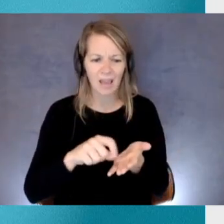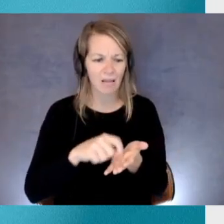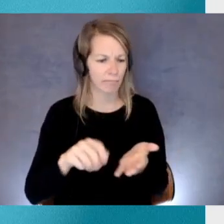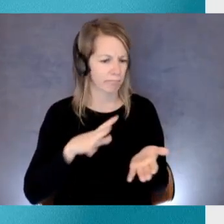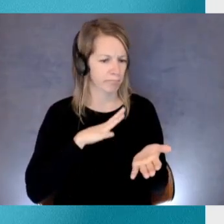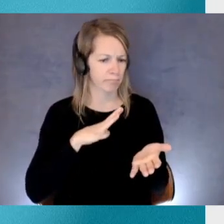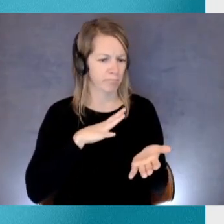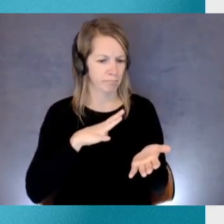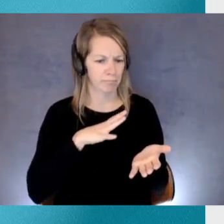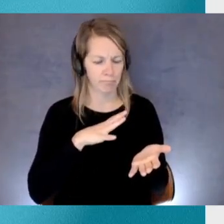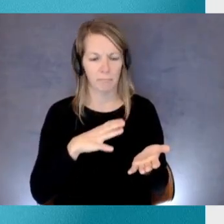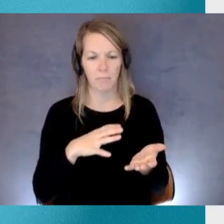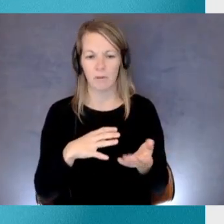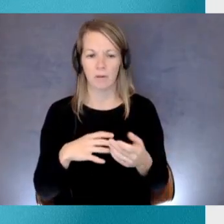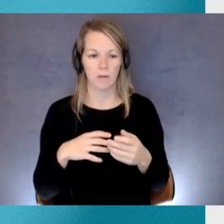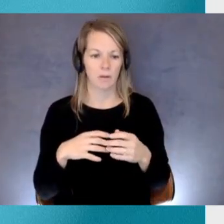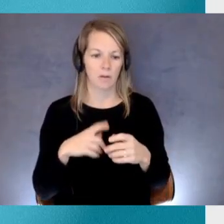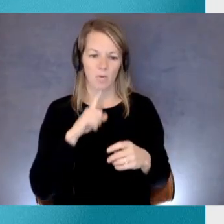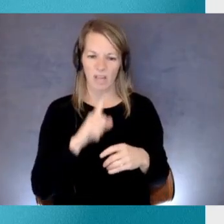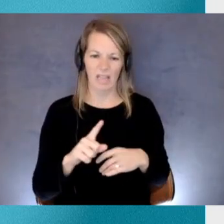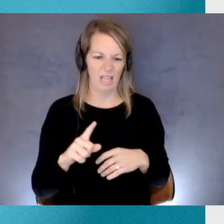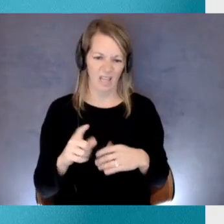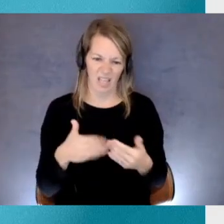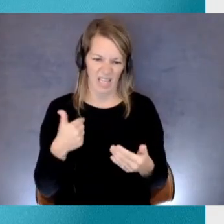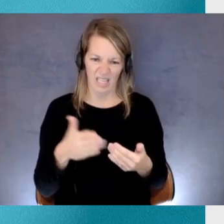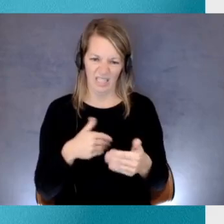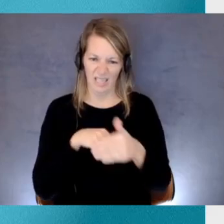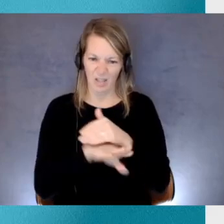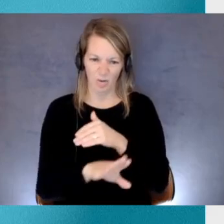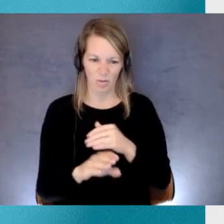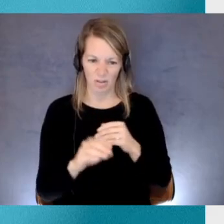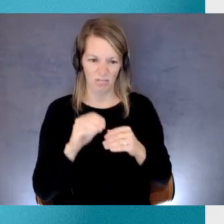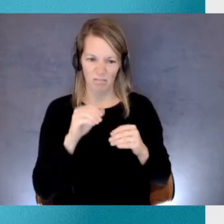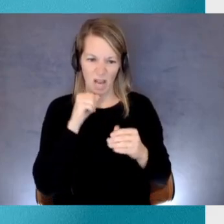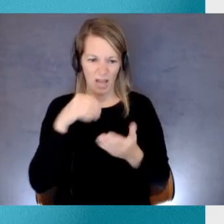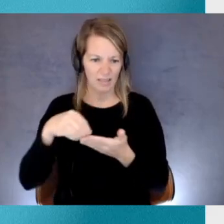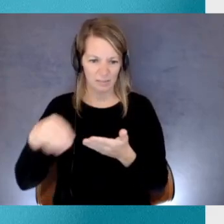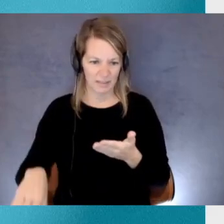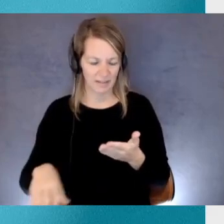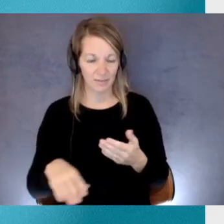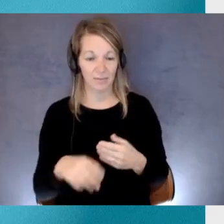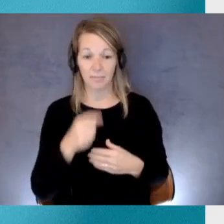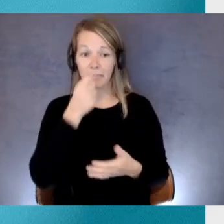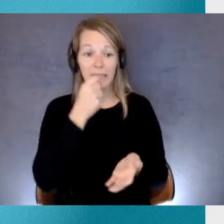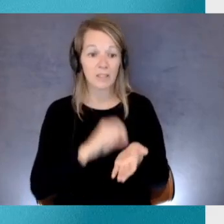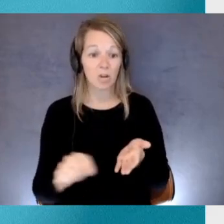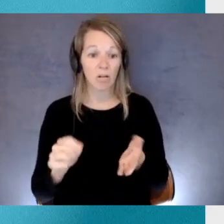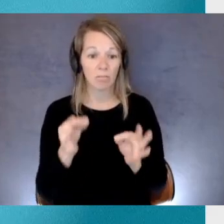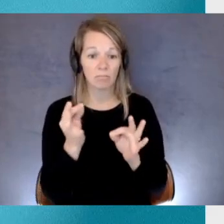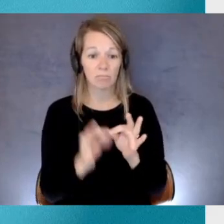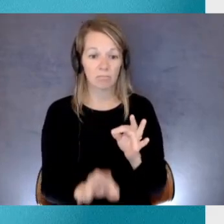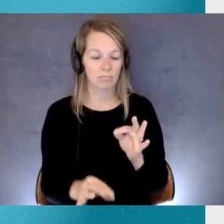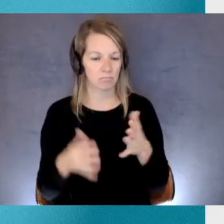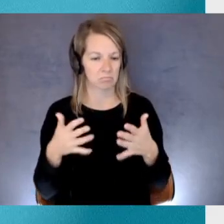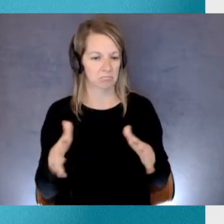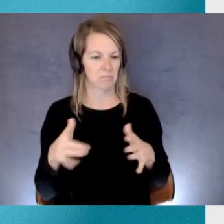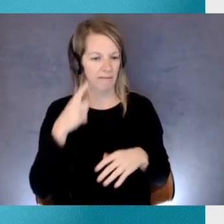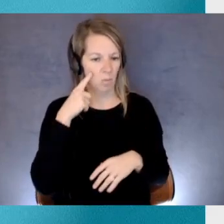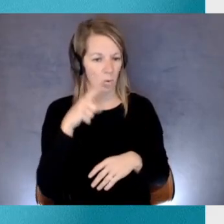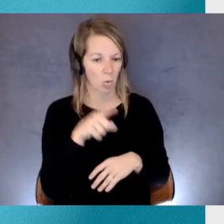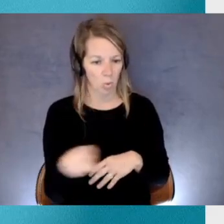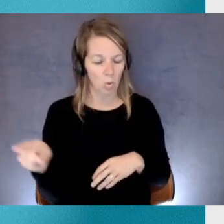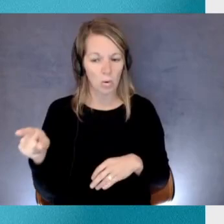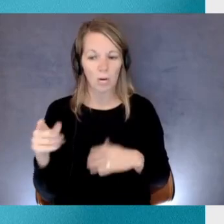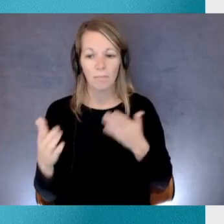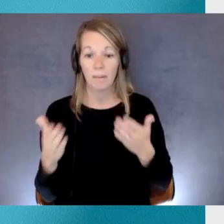thing about this field. There's a very low bar of entry, which I find really exciting, for it to do the work that might be of benefit to you. Whether or